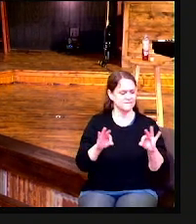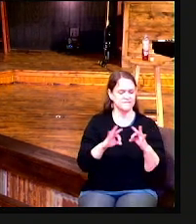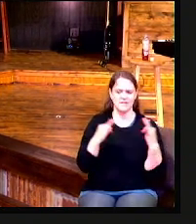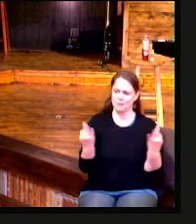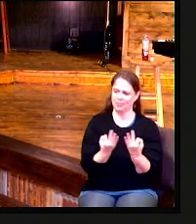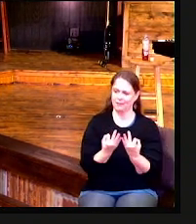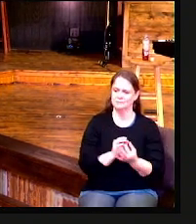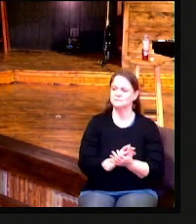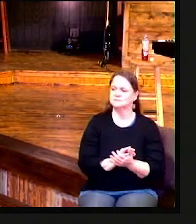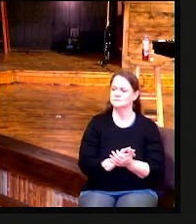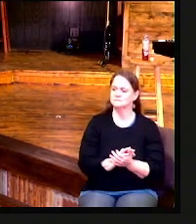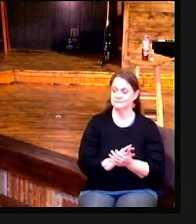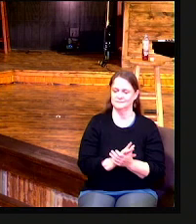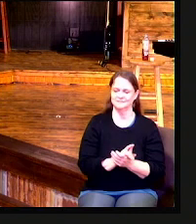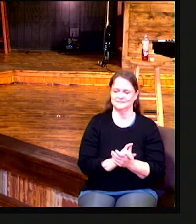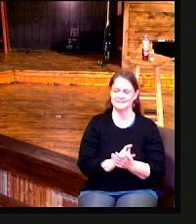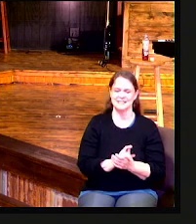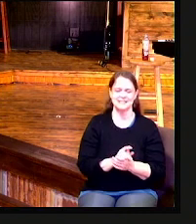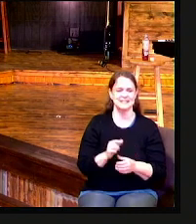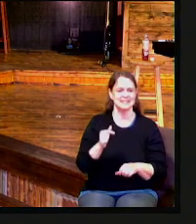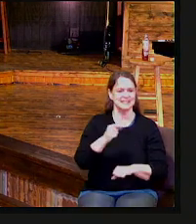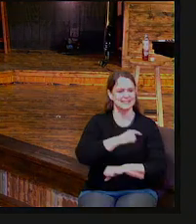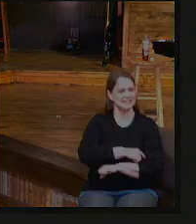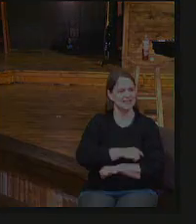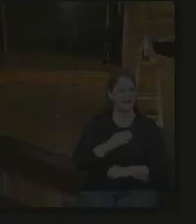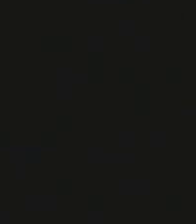Boy, we go home right now. It'll be a good day. Amen.